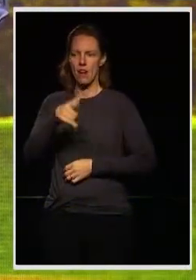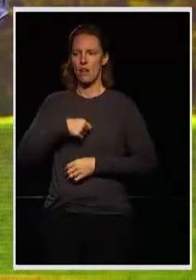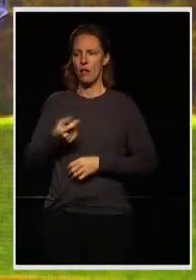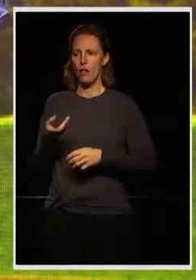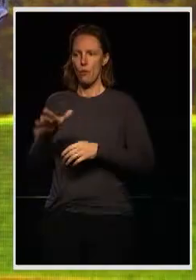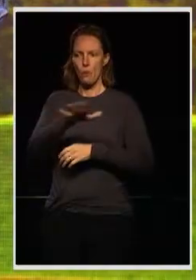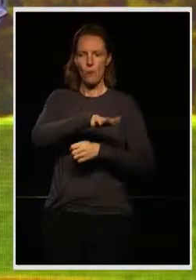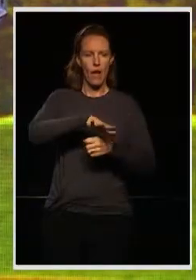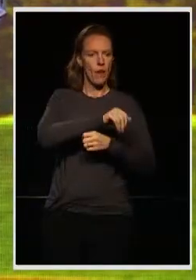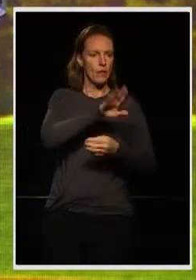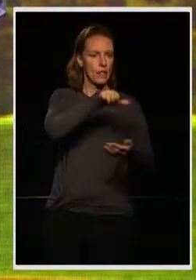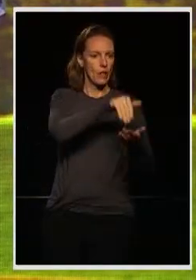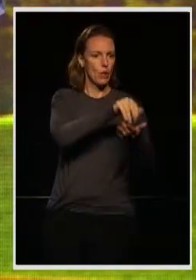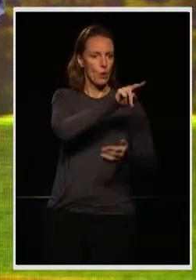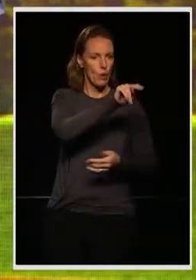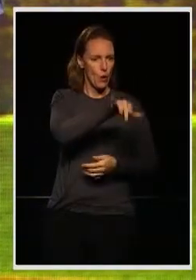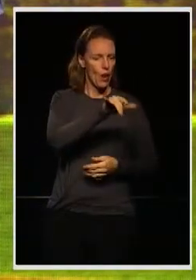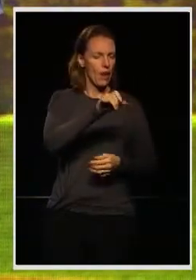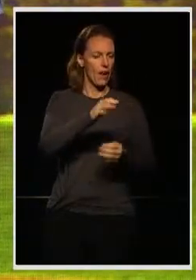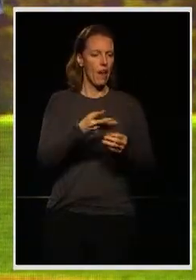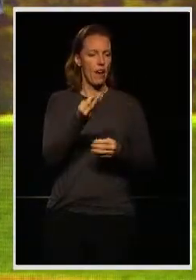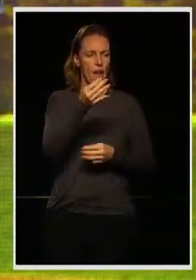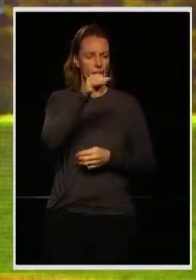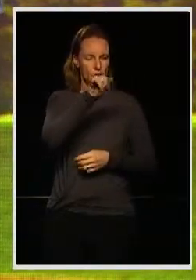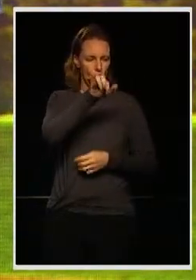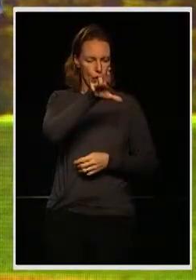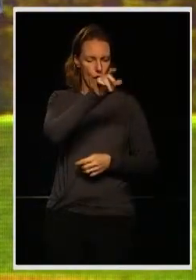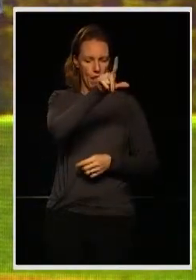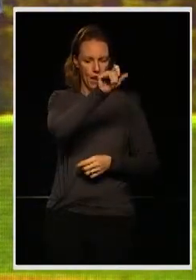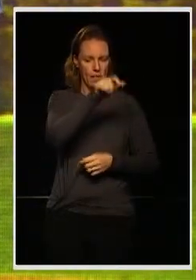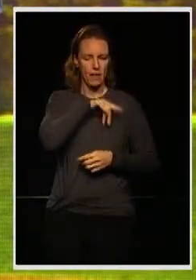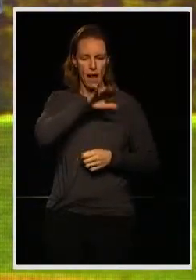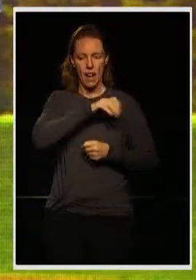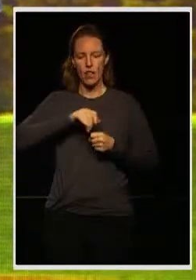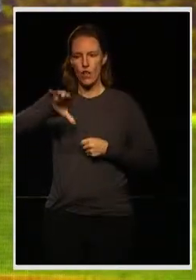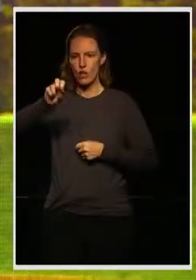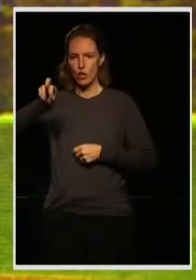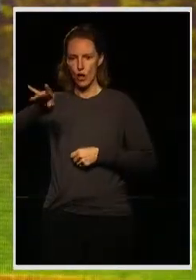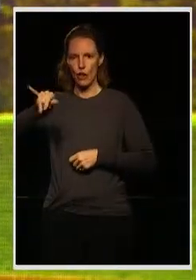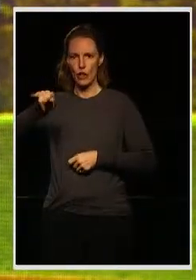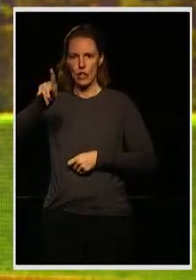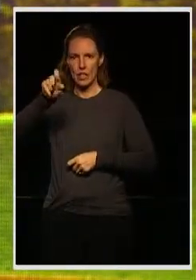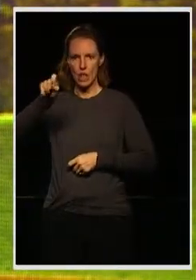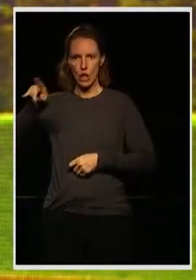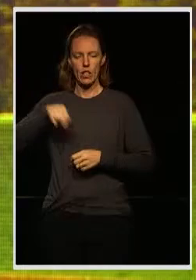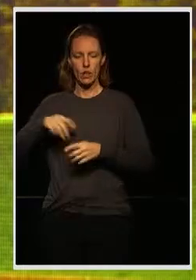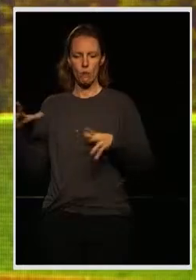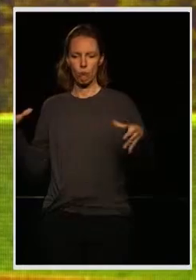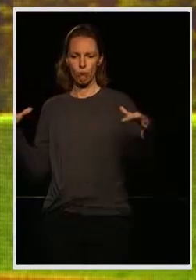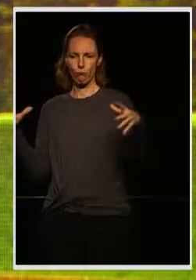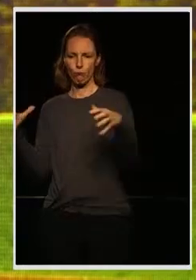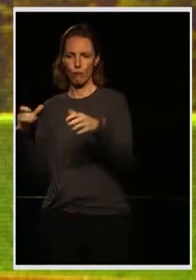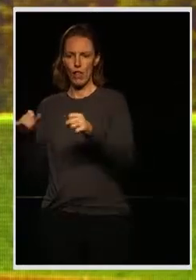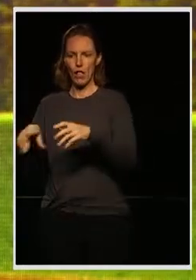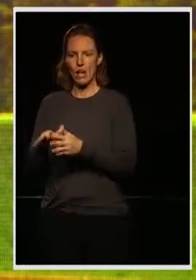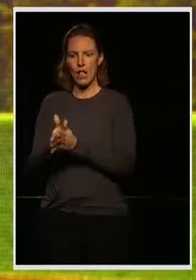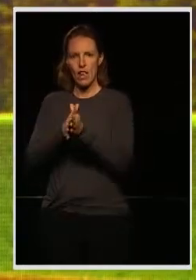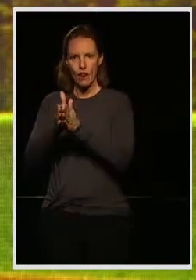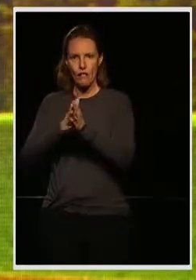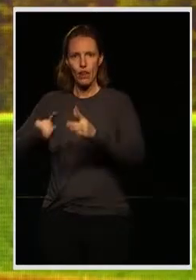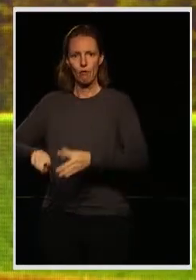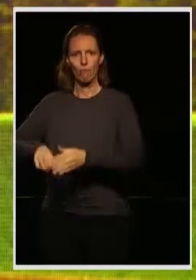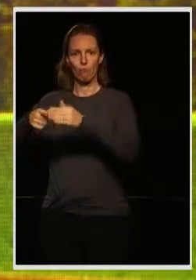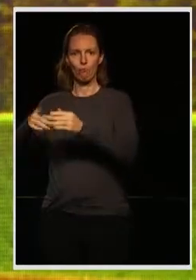Finger Lakes, and the Southern Tier, using that power to draw in innovative startups, creating what's been called the Grow New